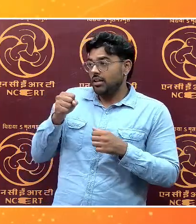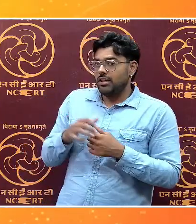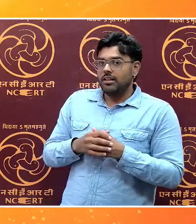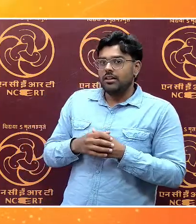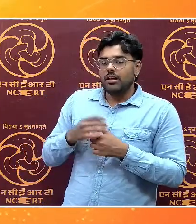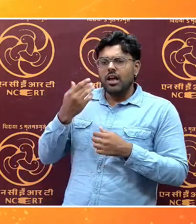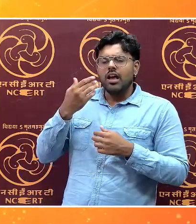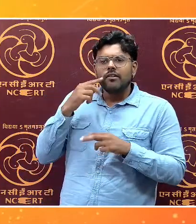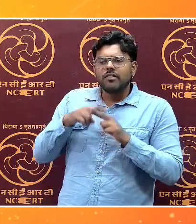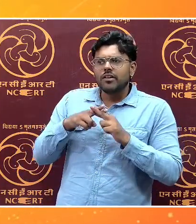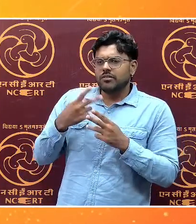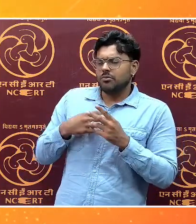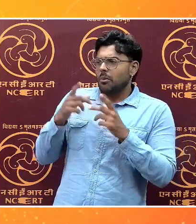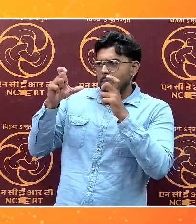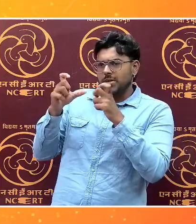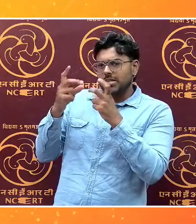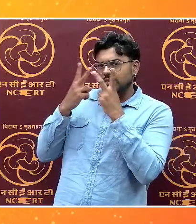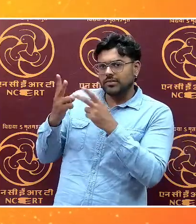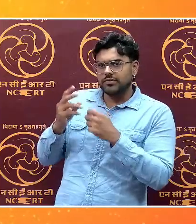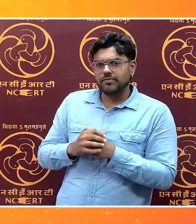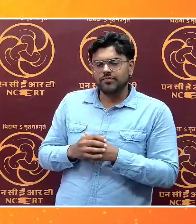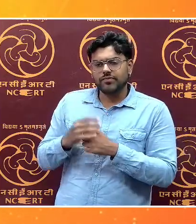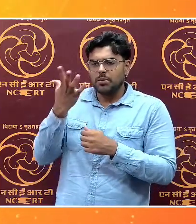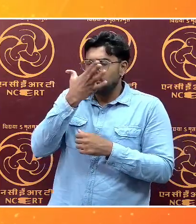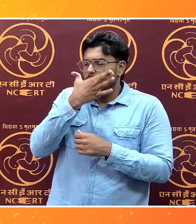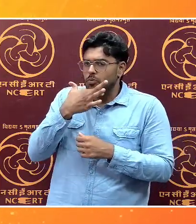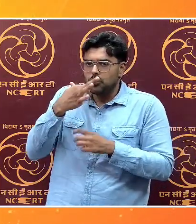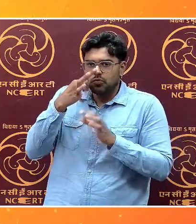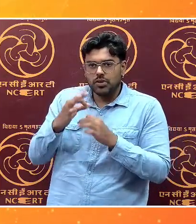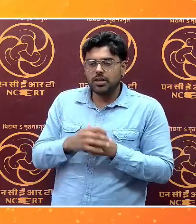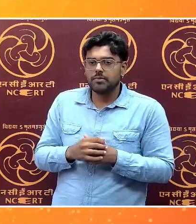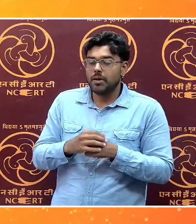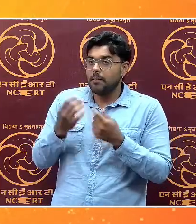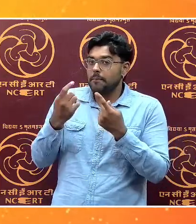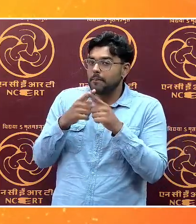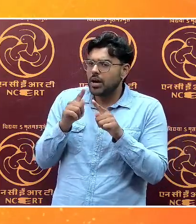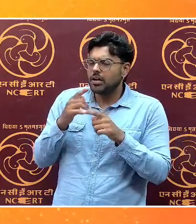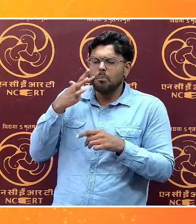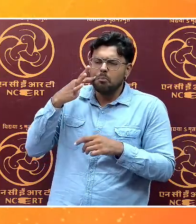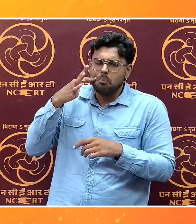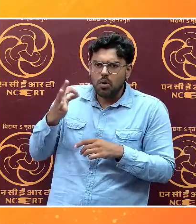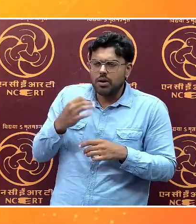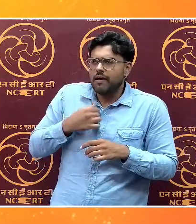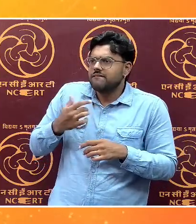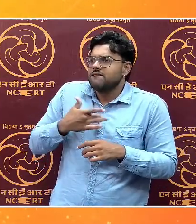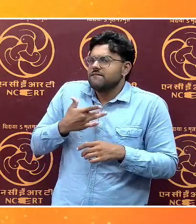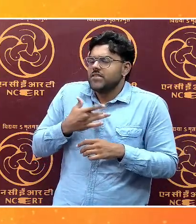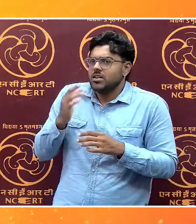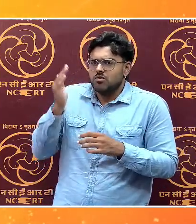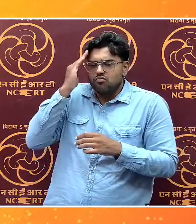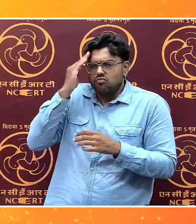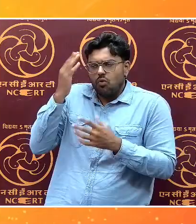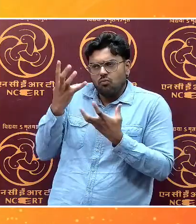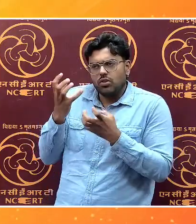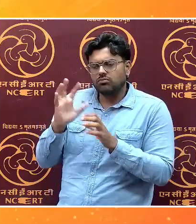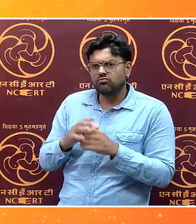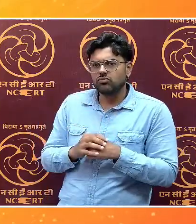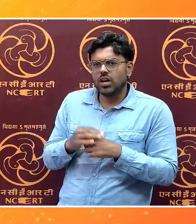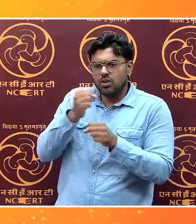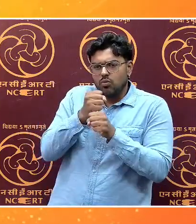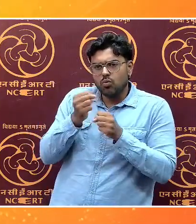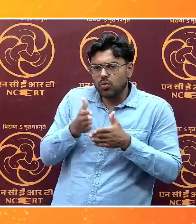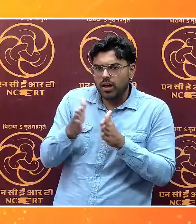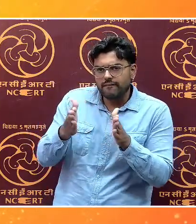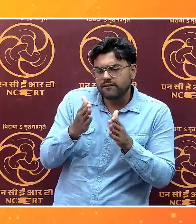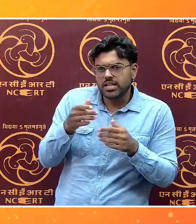look at this picture, the picture is absolutely beautiful. But so more important, what I would like to know about the Godavari,